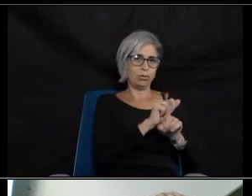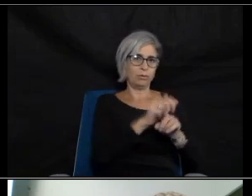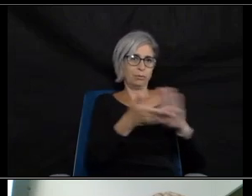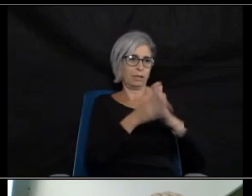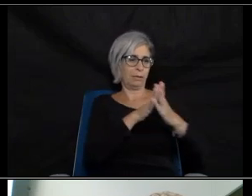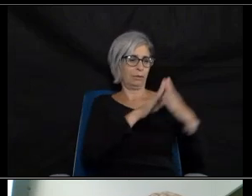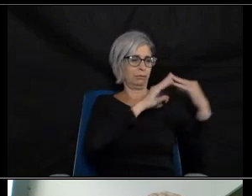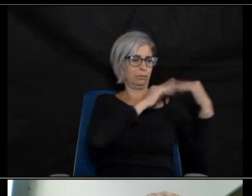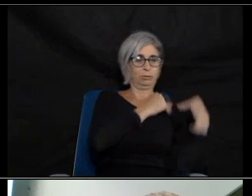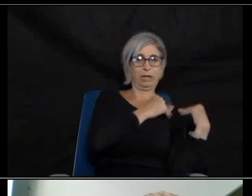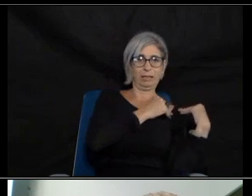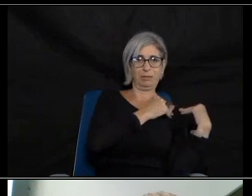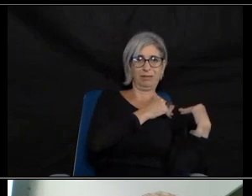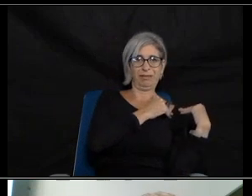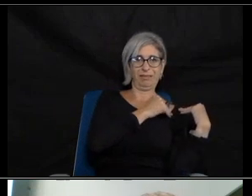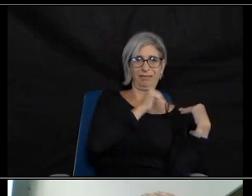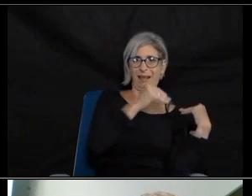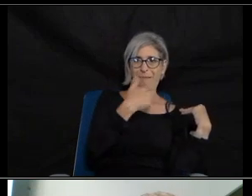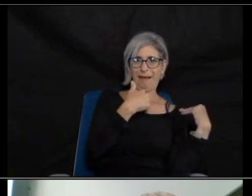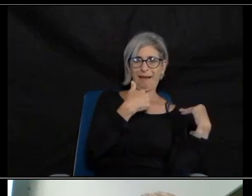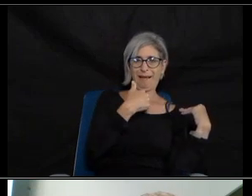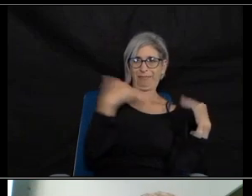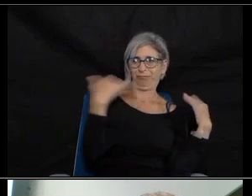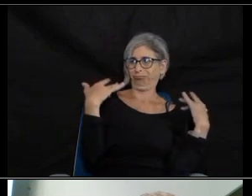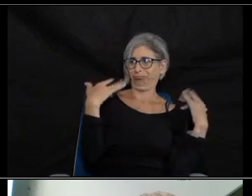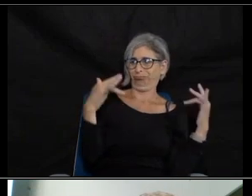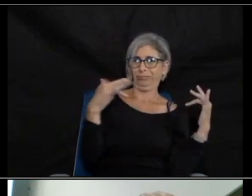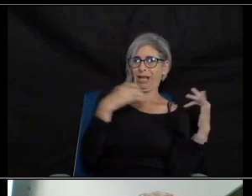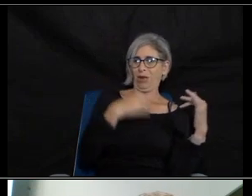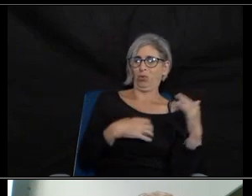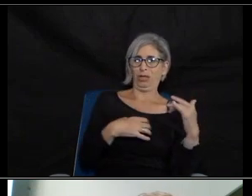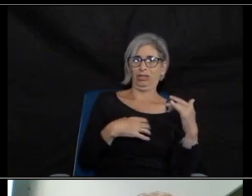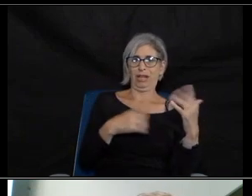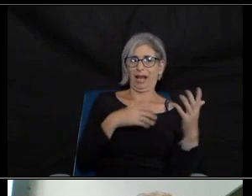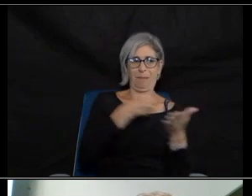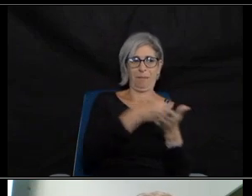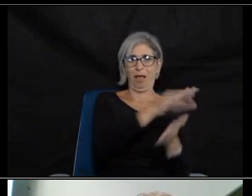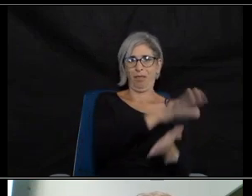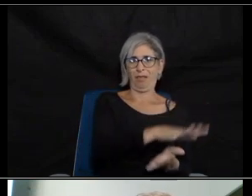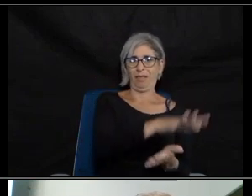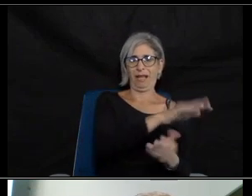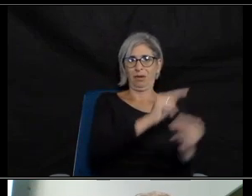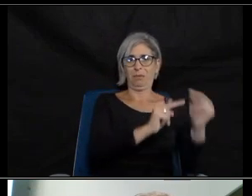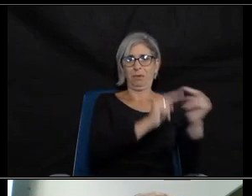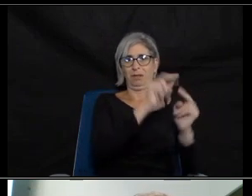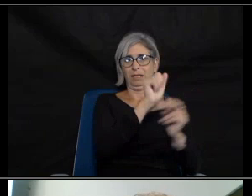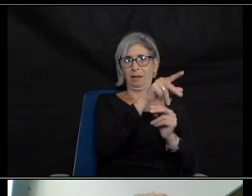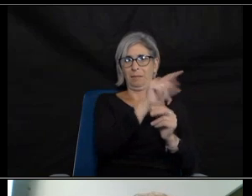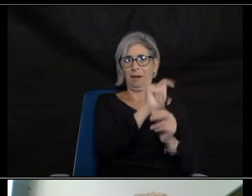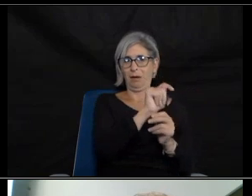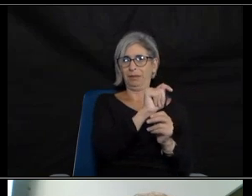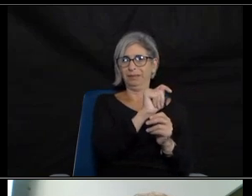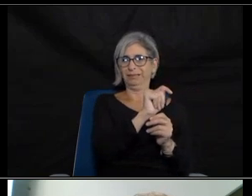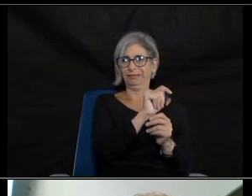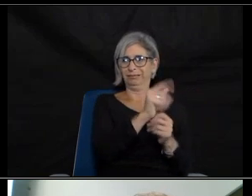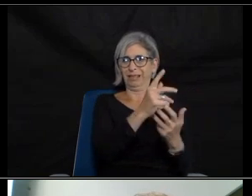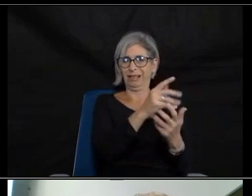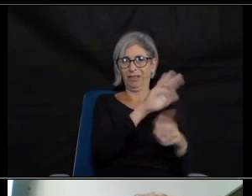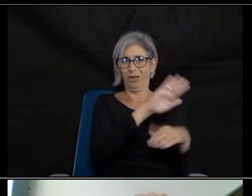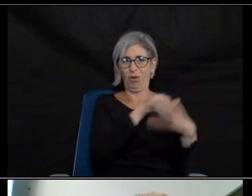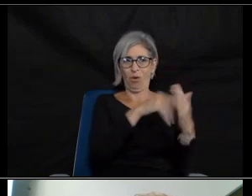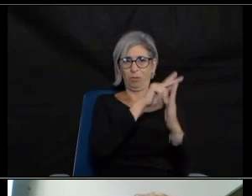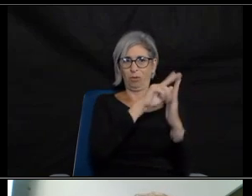for something that I never wanted to do. Believe me, I wish that I had bought this land and was building these apartments and the whole